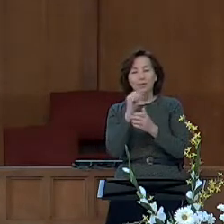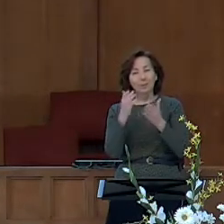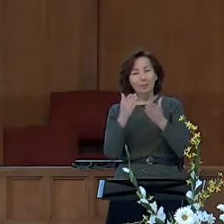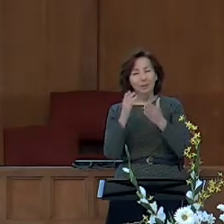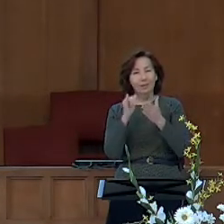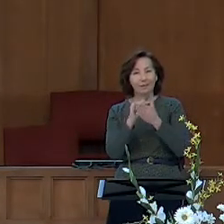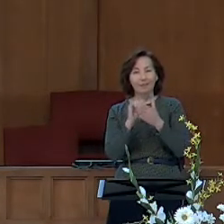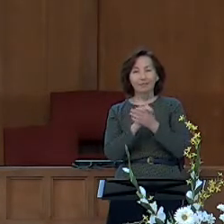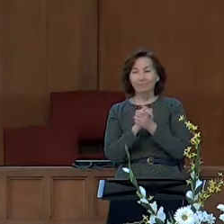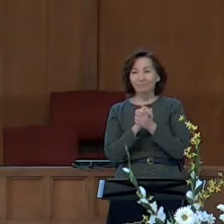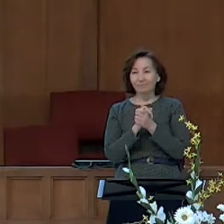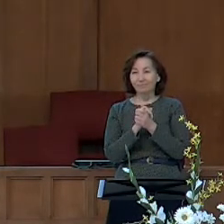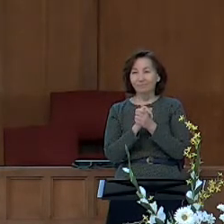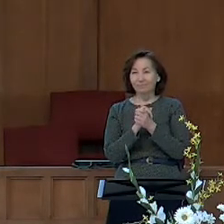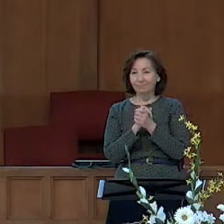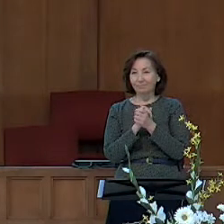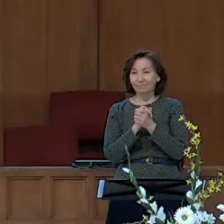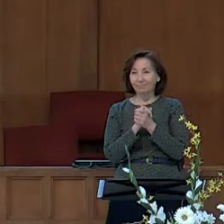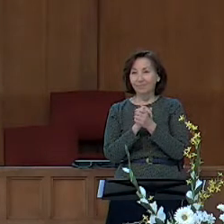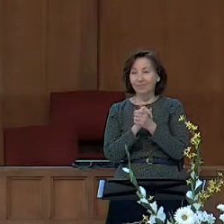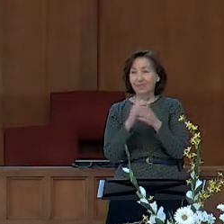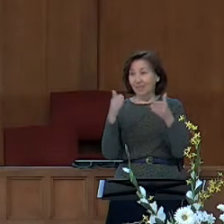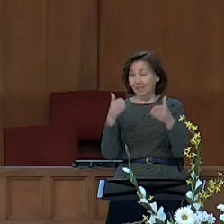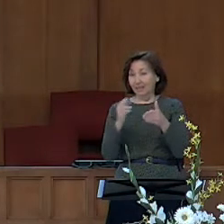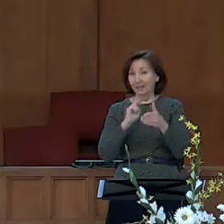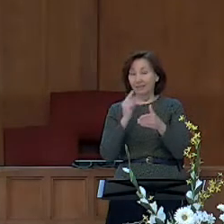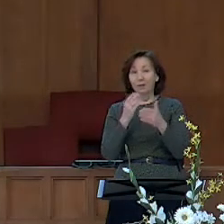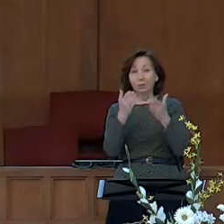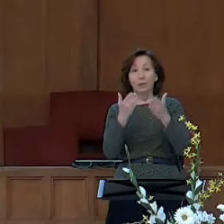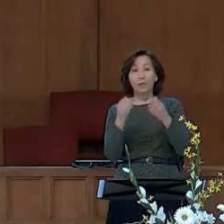right? It leaves us wanting more.